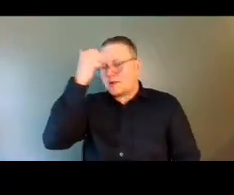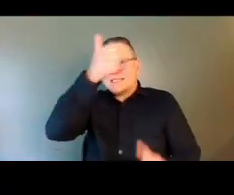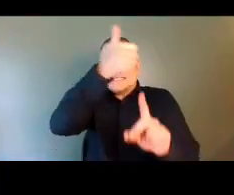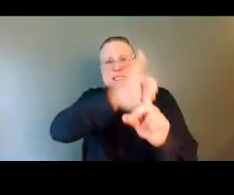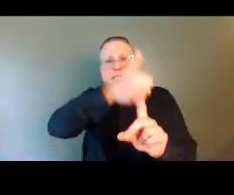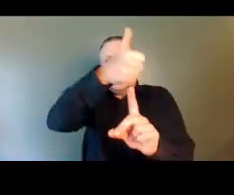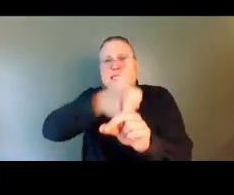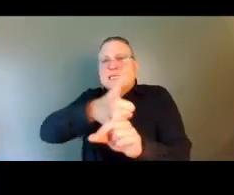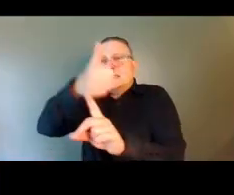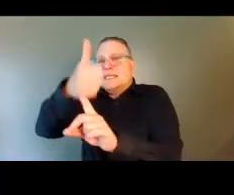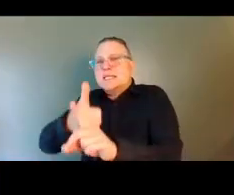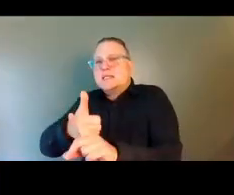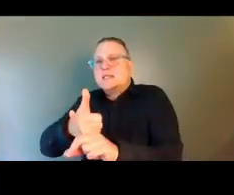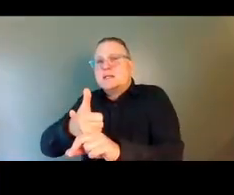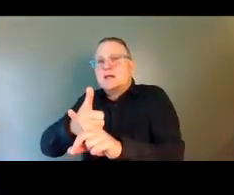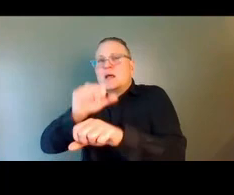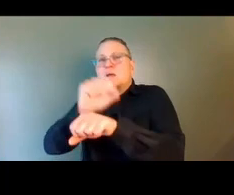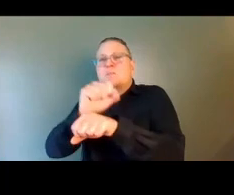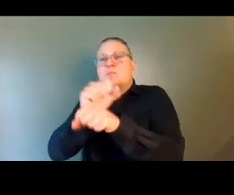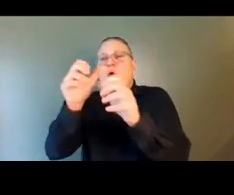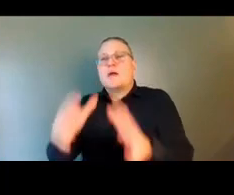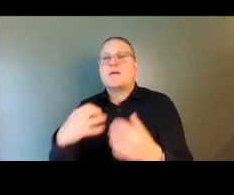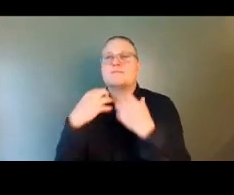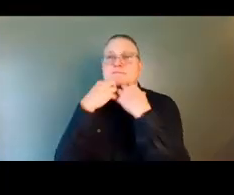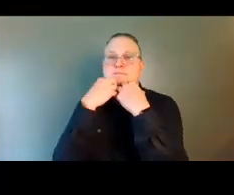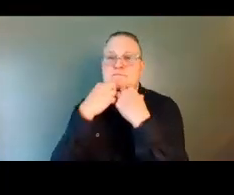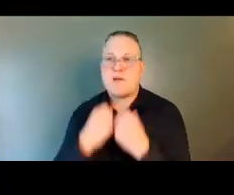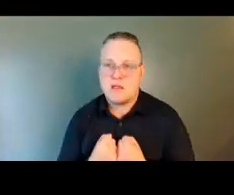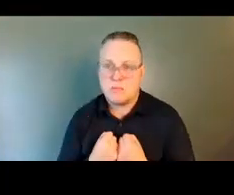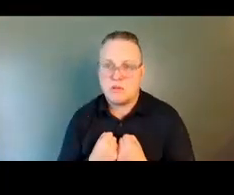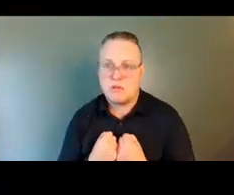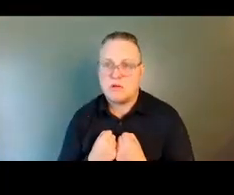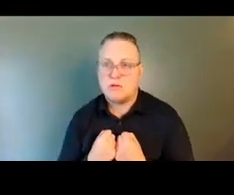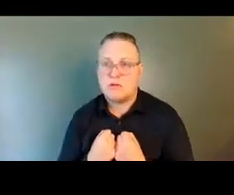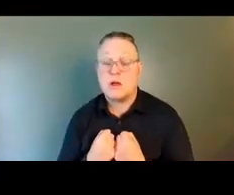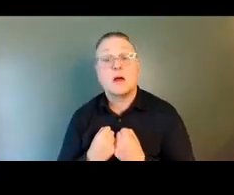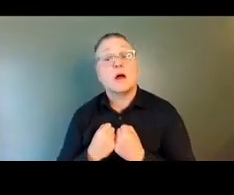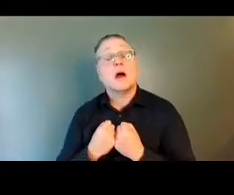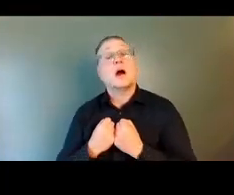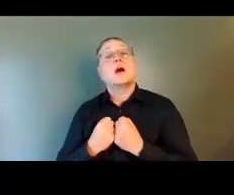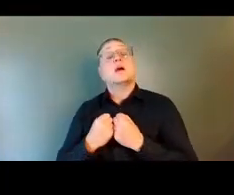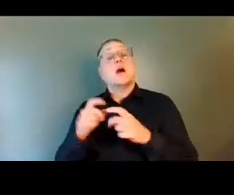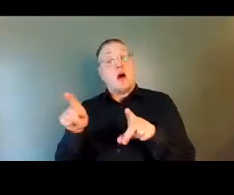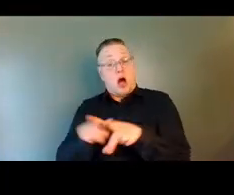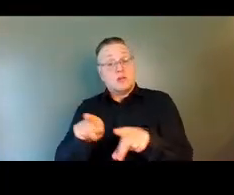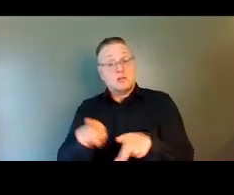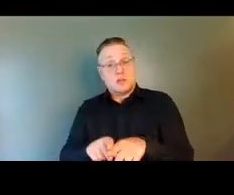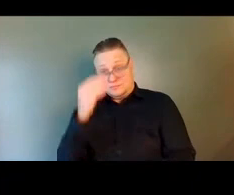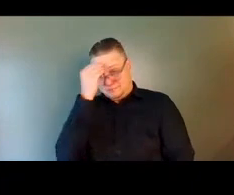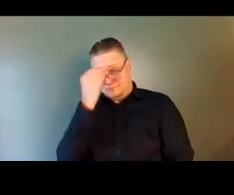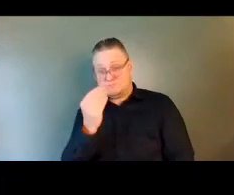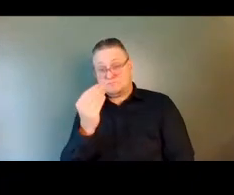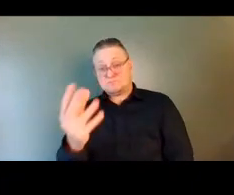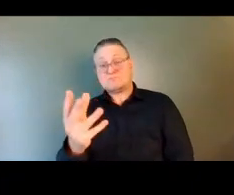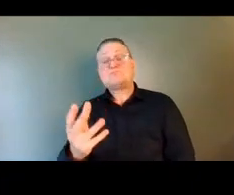workplace. Understanding also at the same time externally is a movement to create